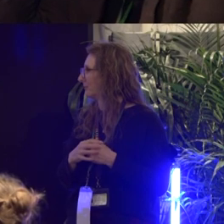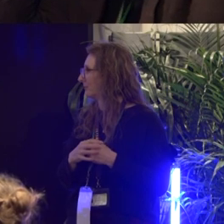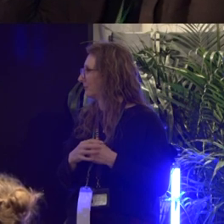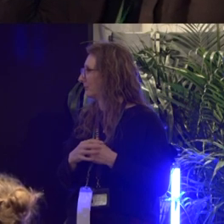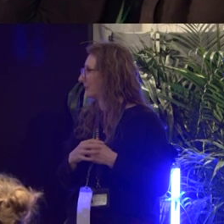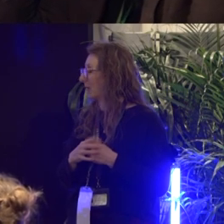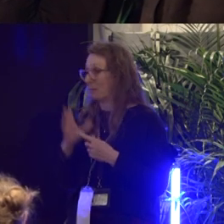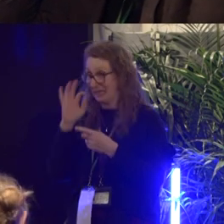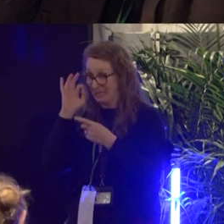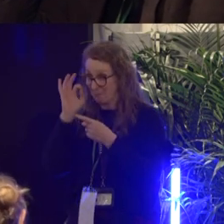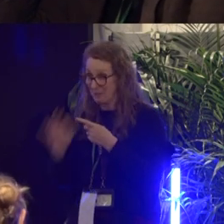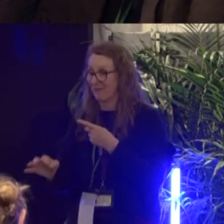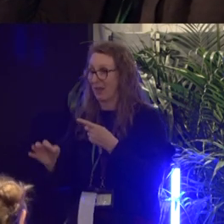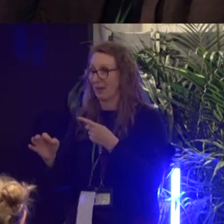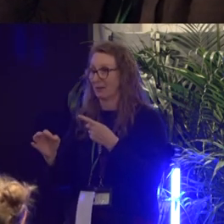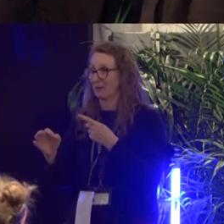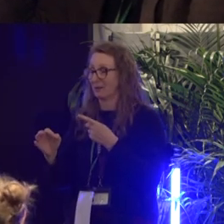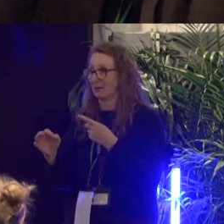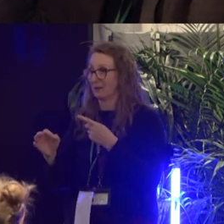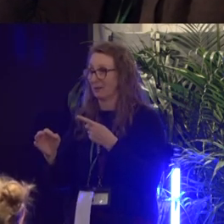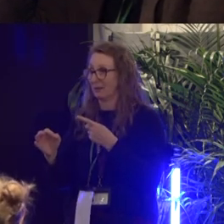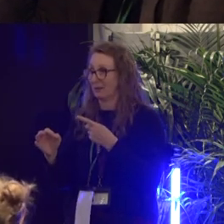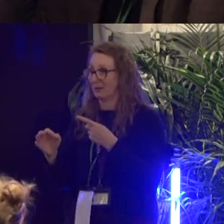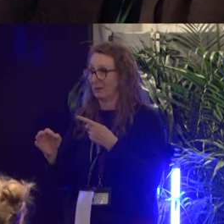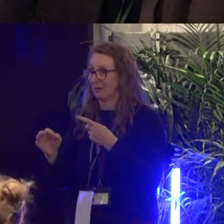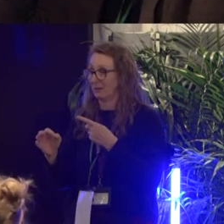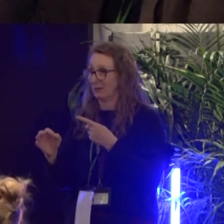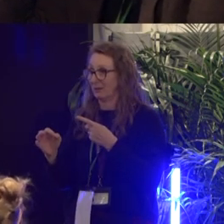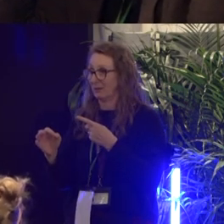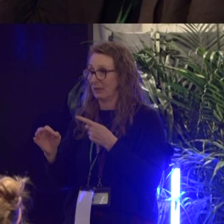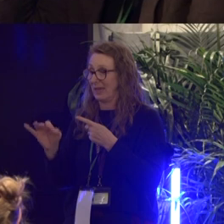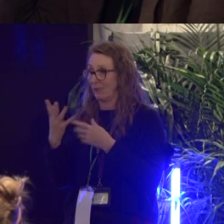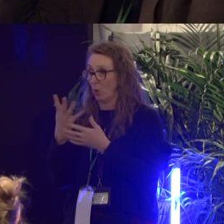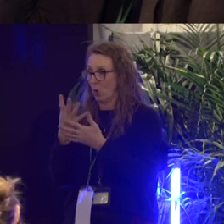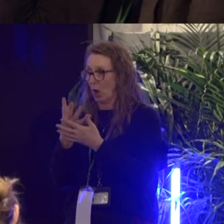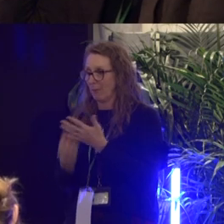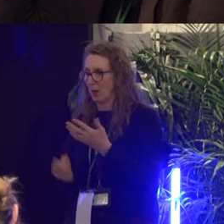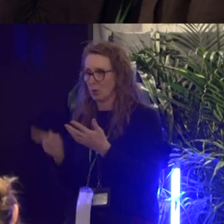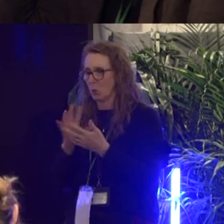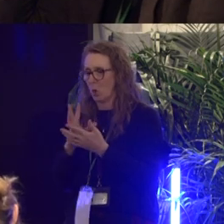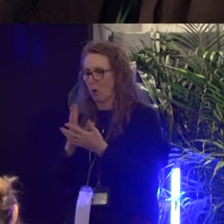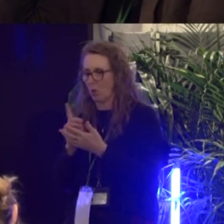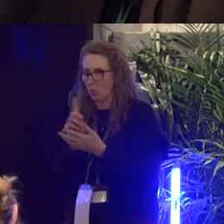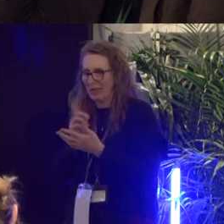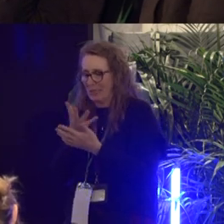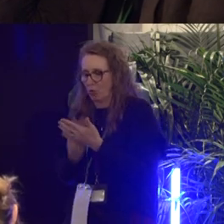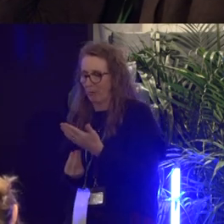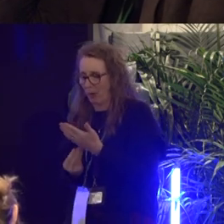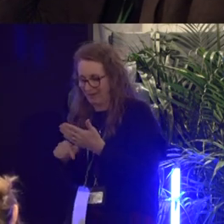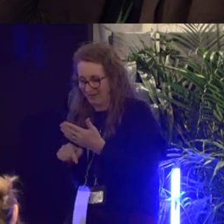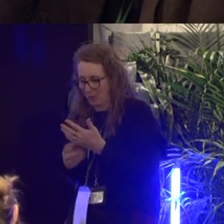being very specific about, if you're immersed, what are you immersed in.